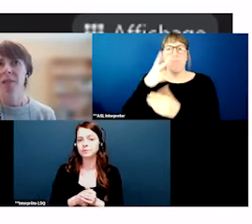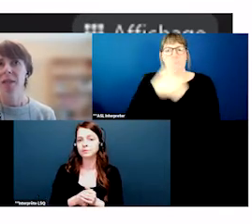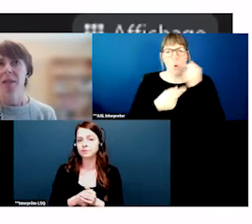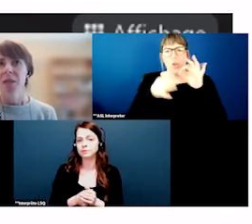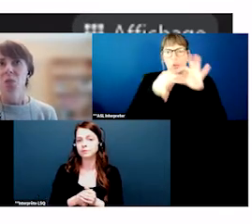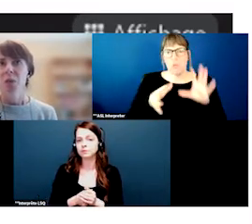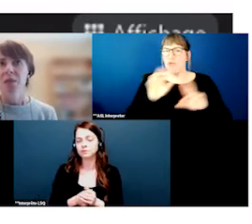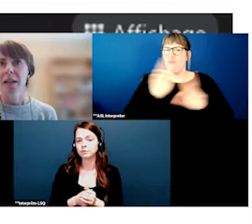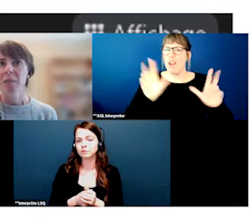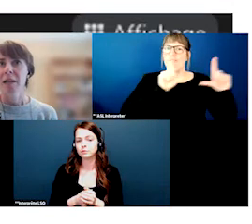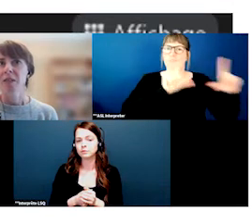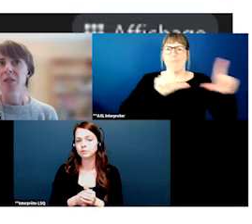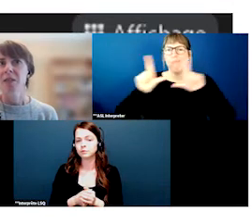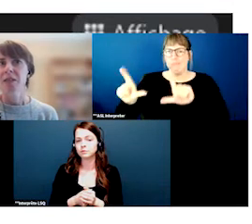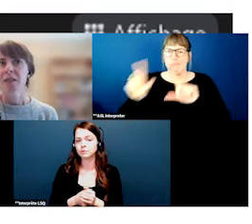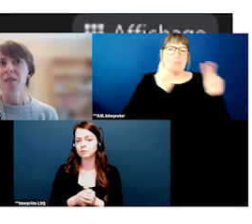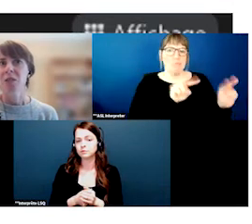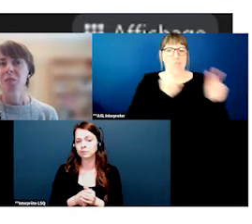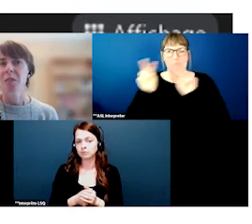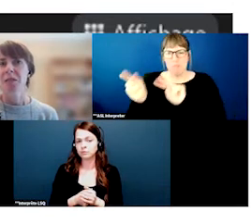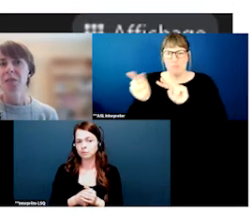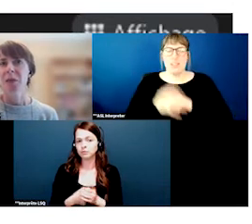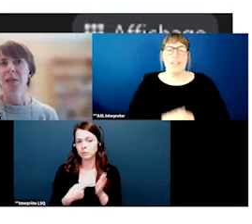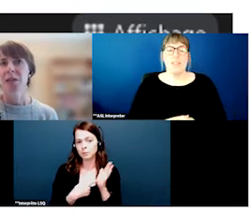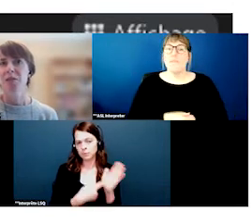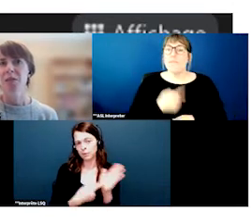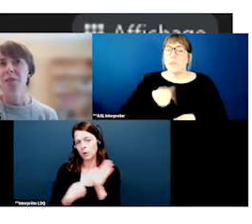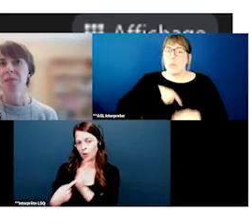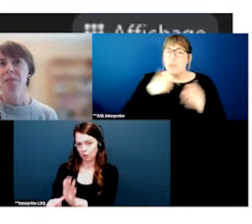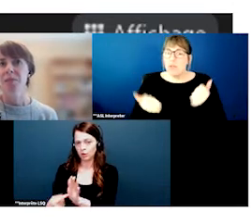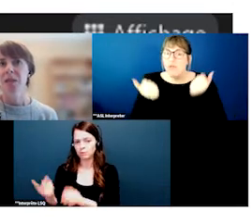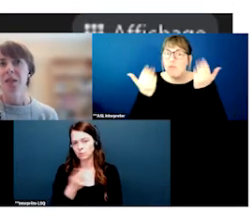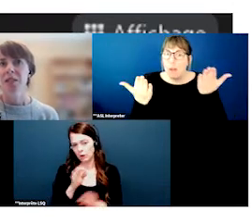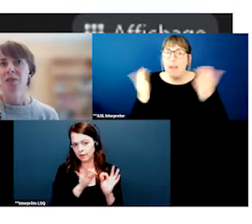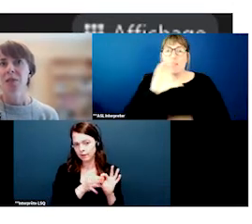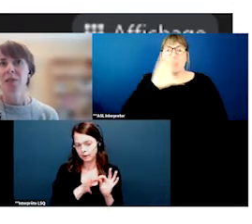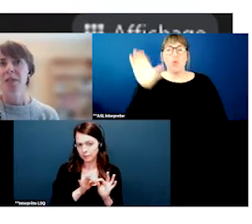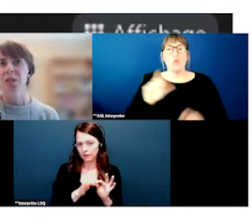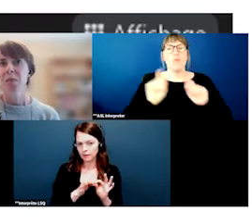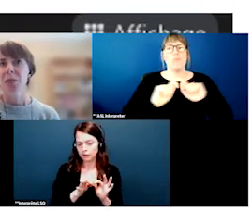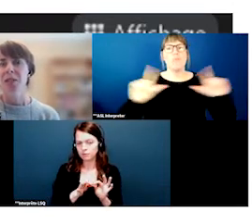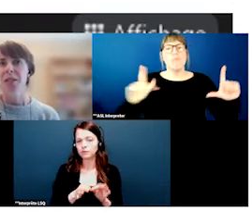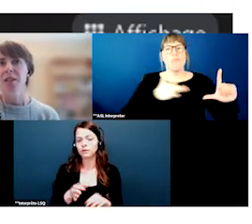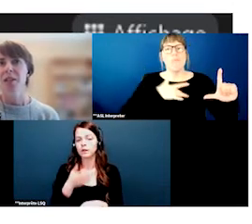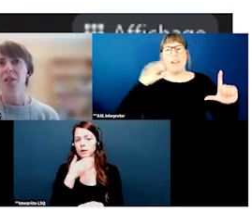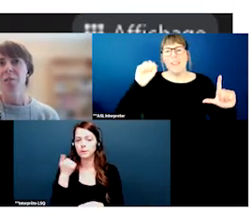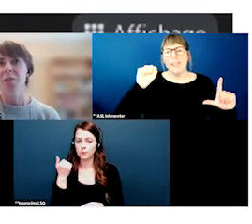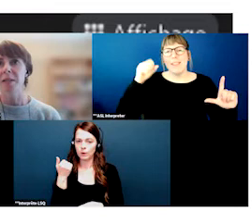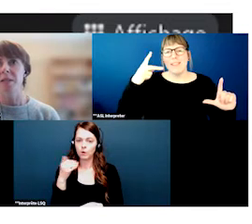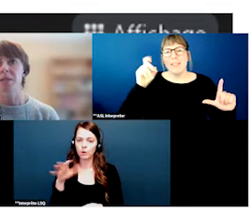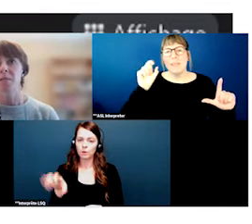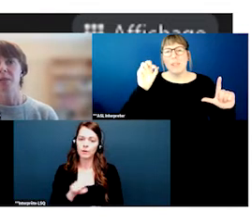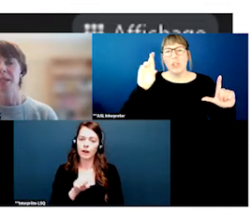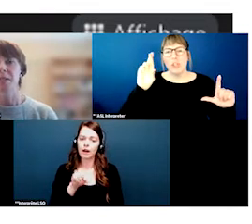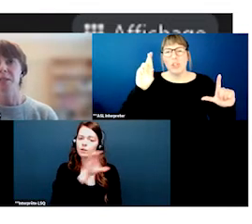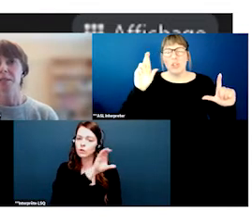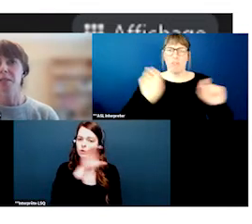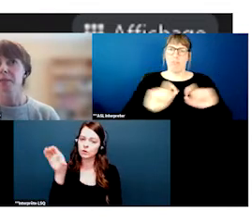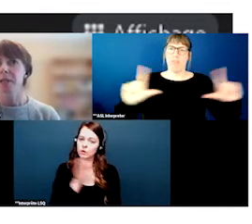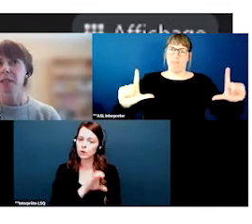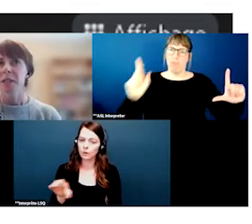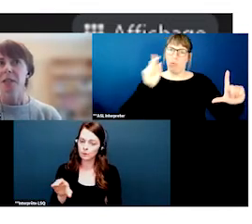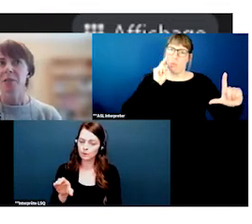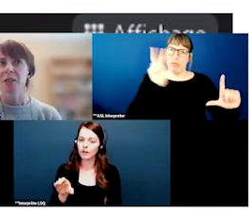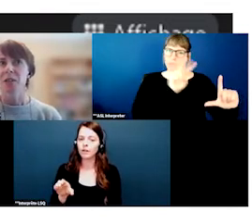presentation. We recommend using Zoom's speaker view to view the interpreters and current